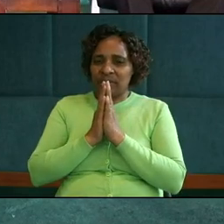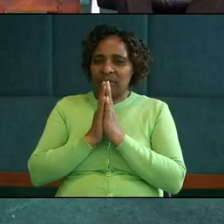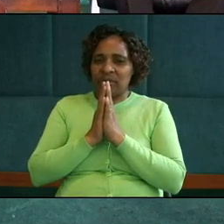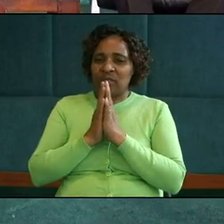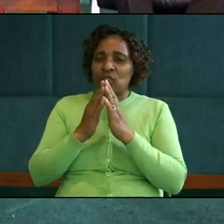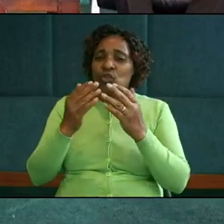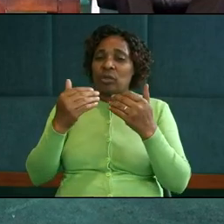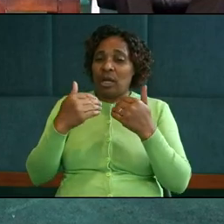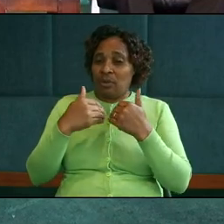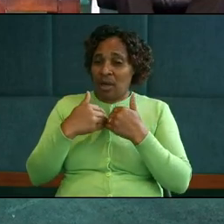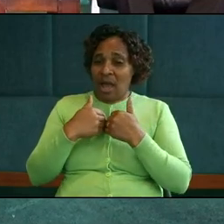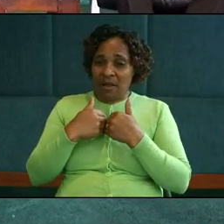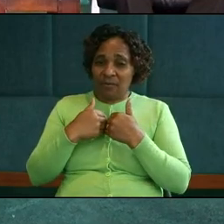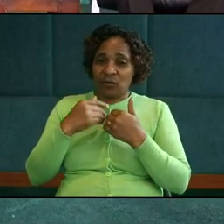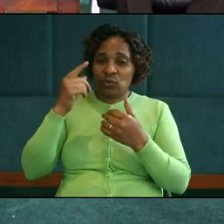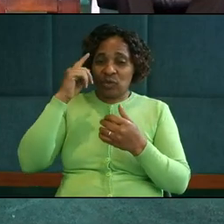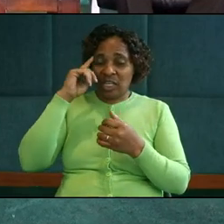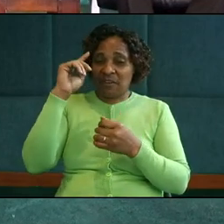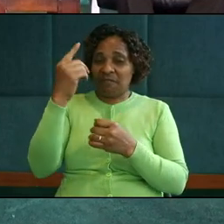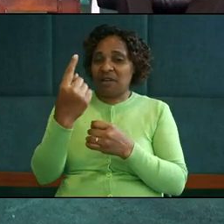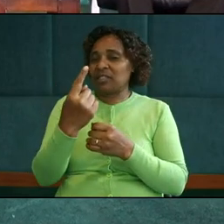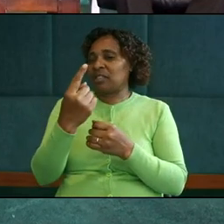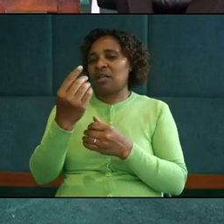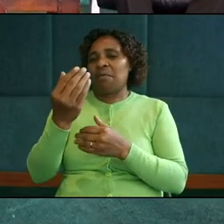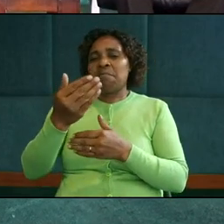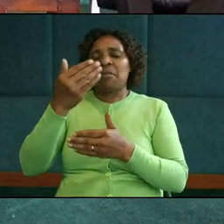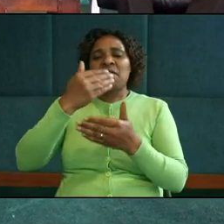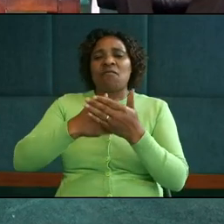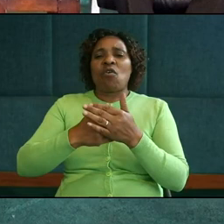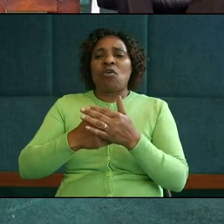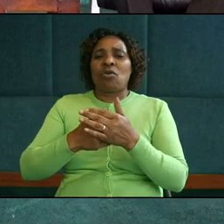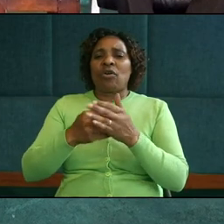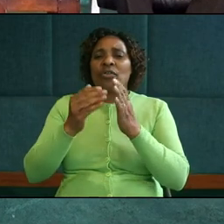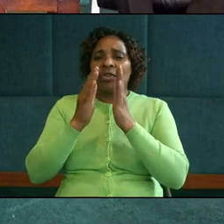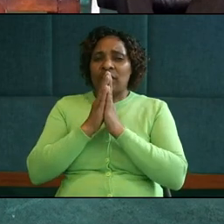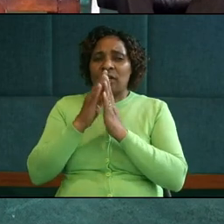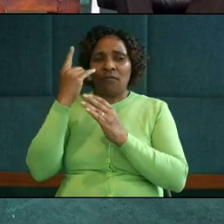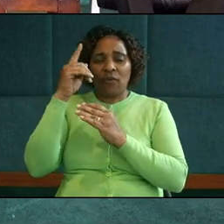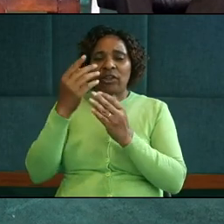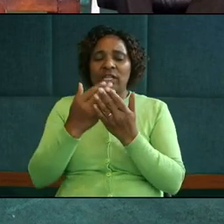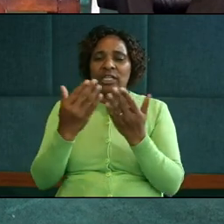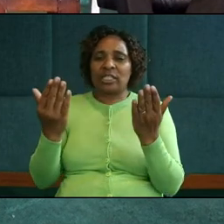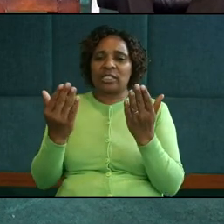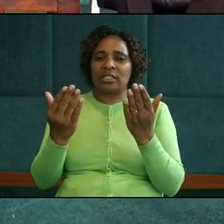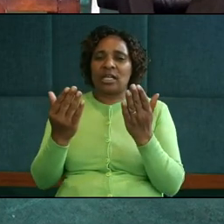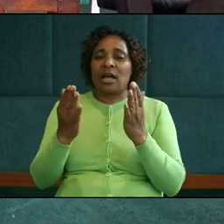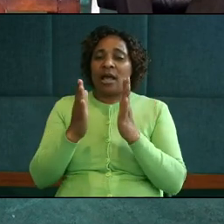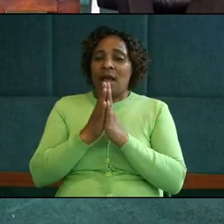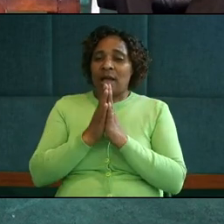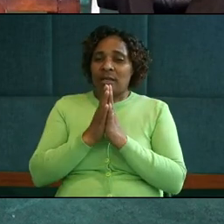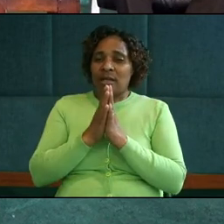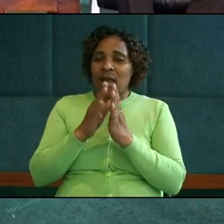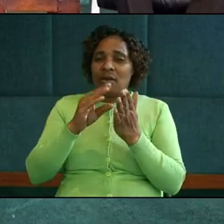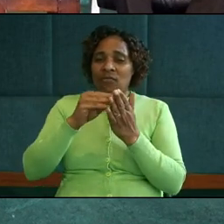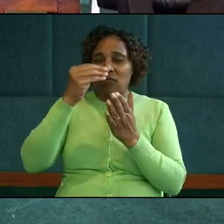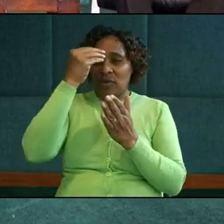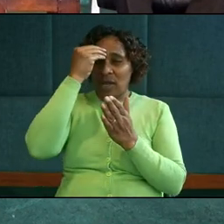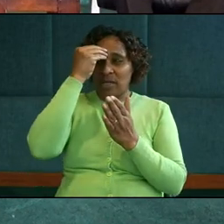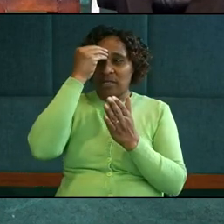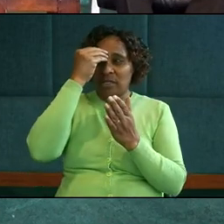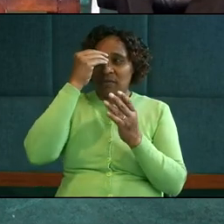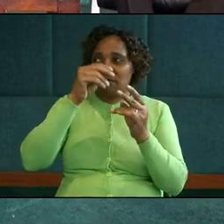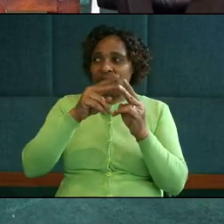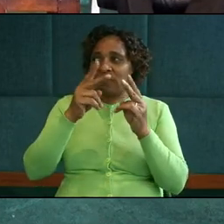have to think first before you actually pray for the thing. And I've learned a